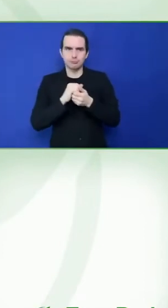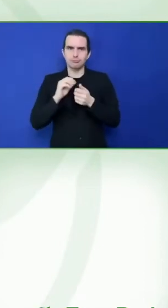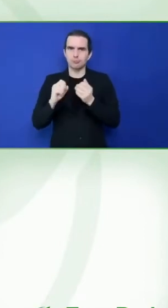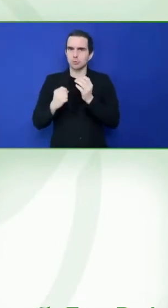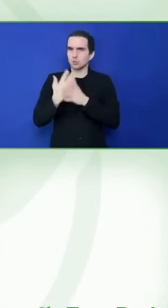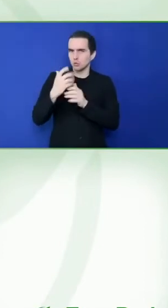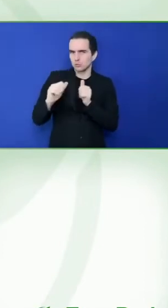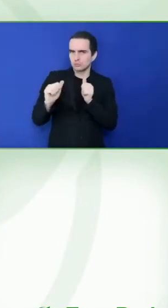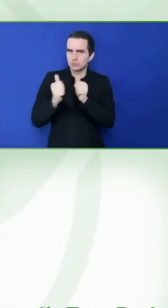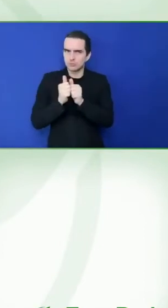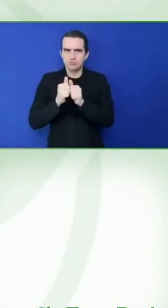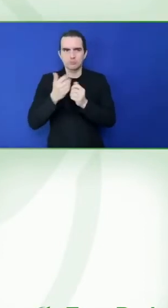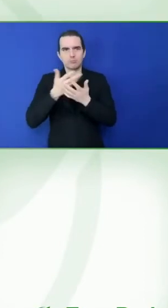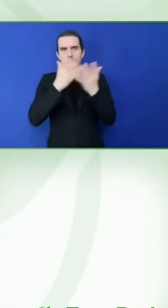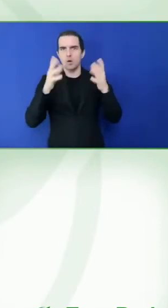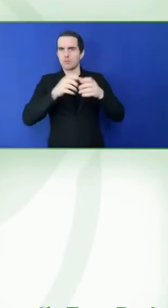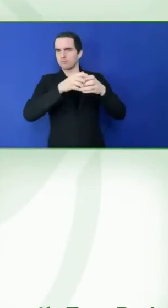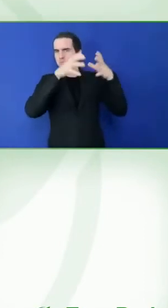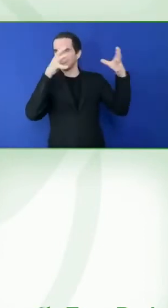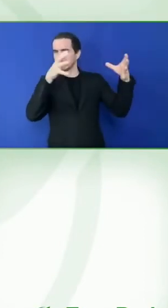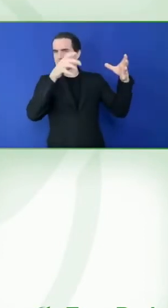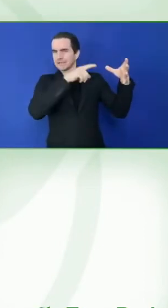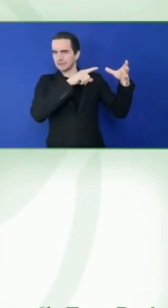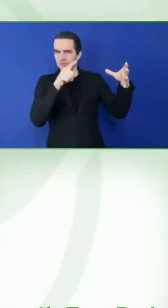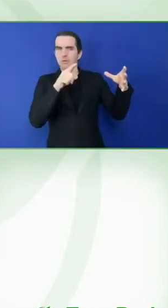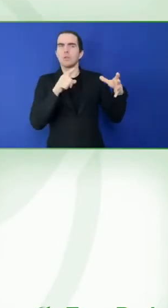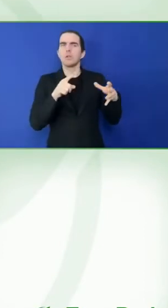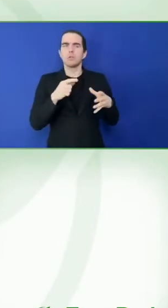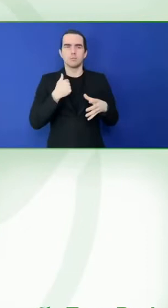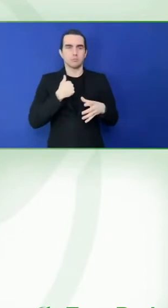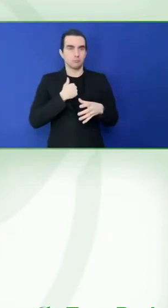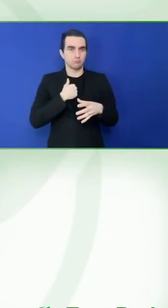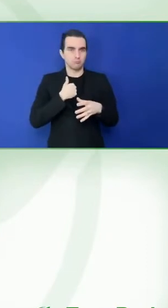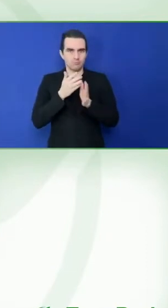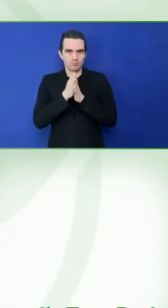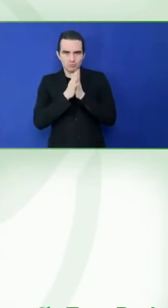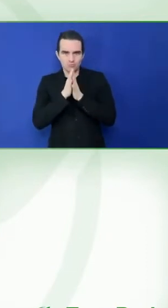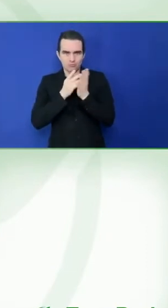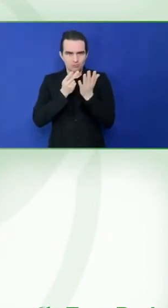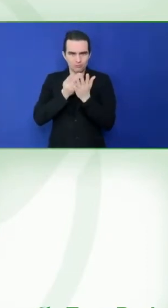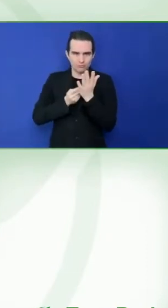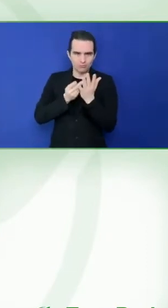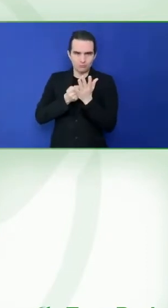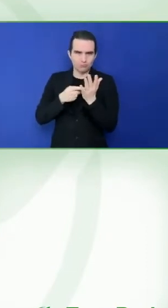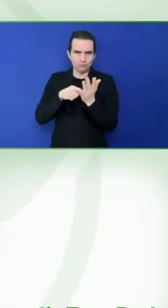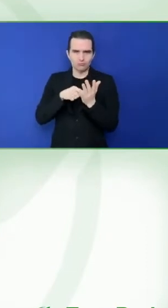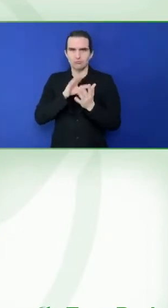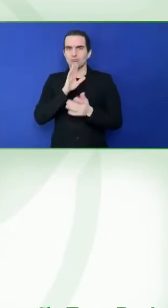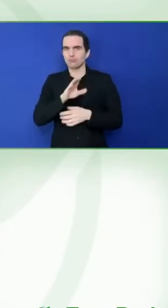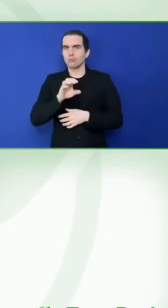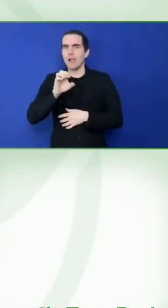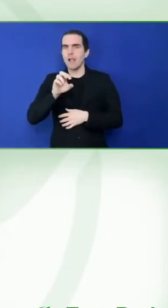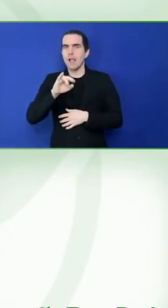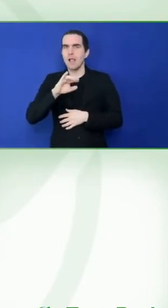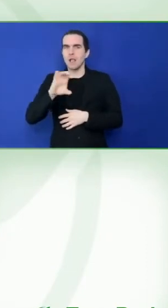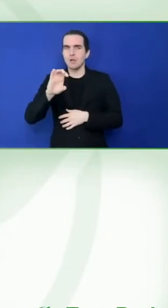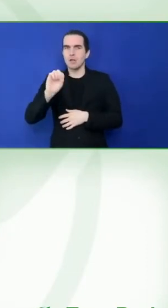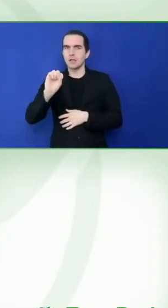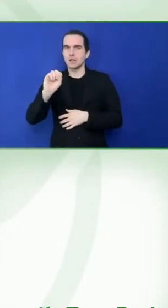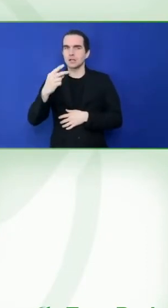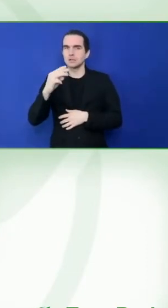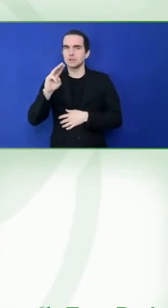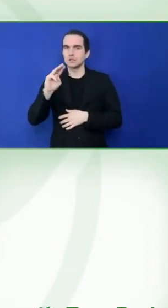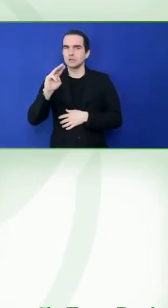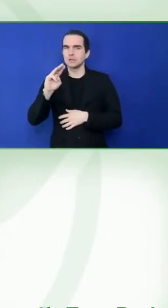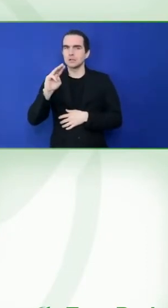ecosystem of social entrepreneurship, how you can set up internal processes, external processes to start co-creation. So I'm happy to hand over to